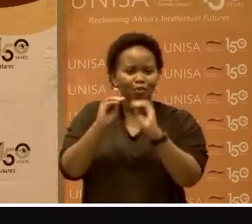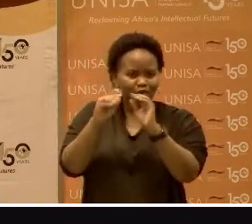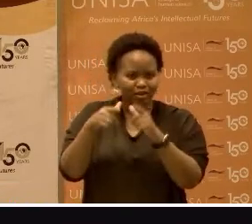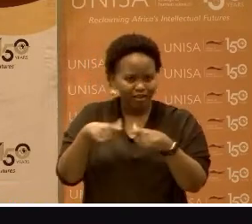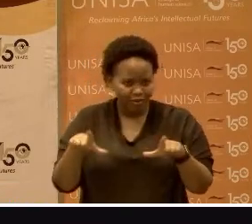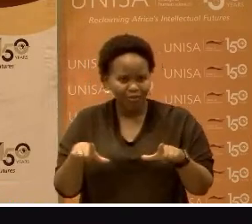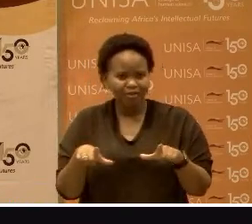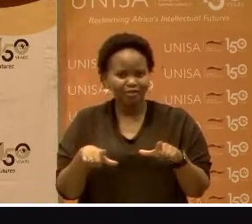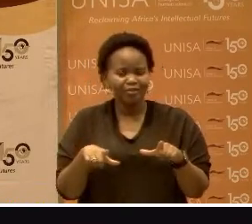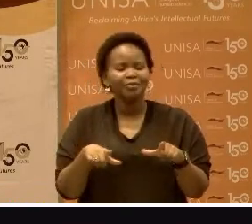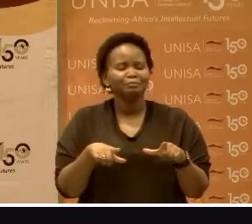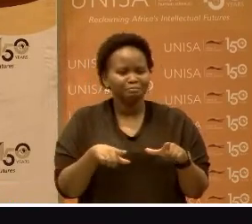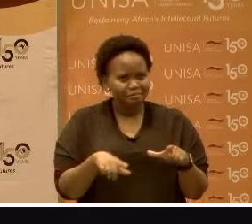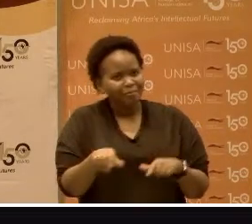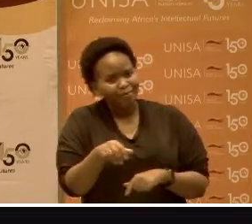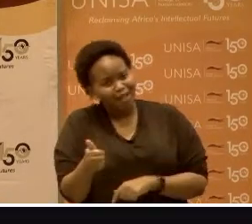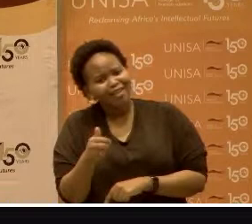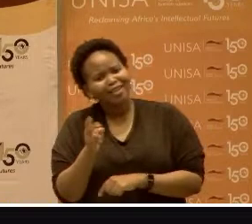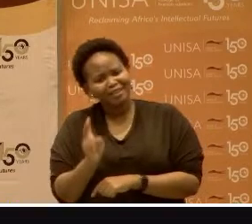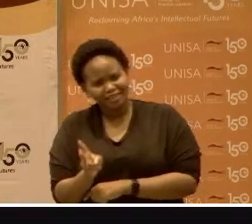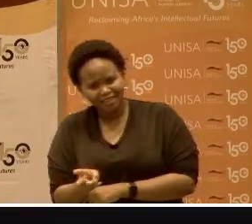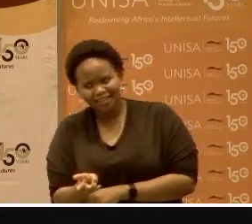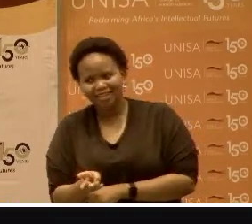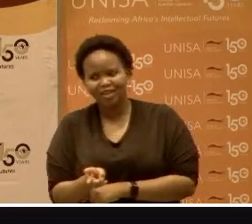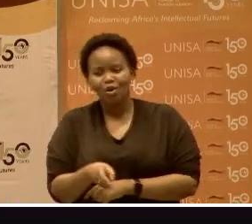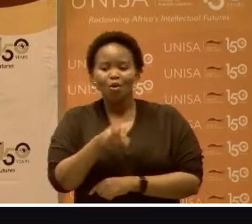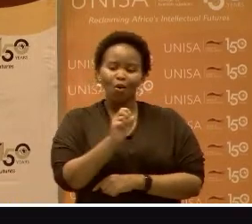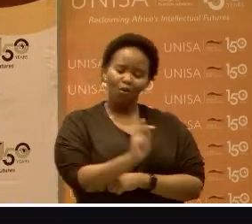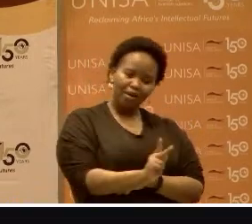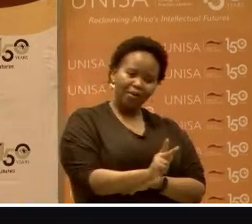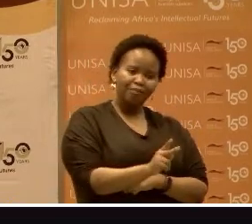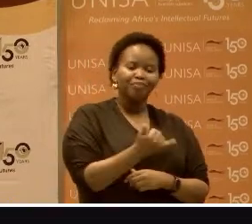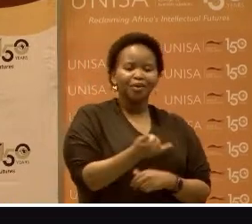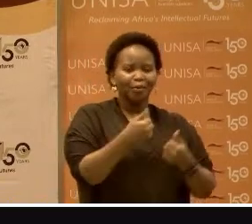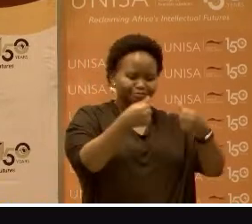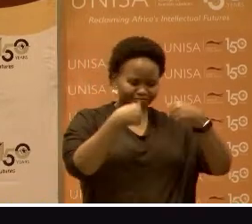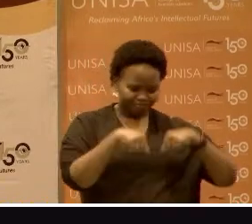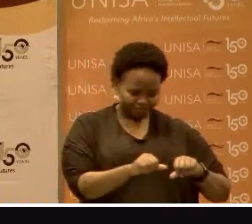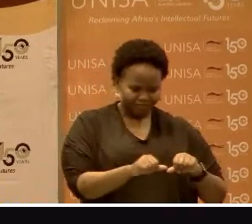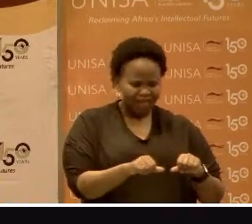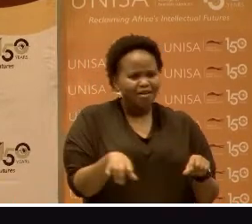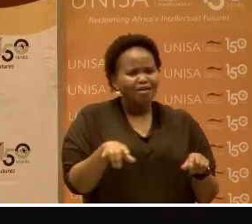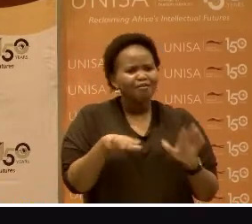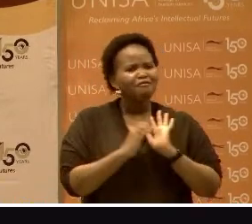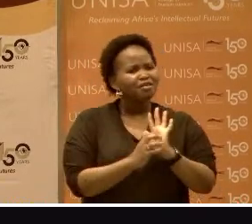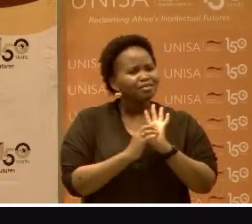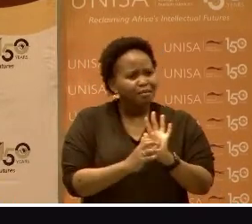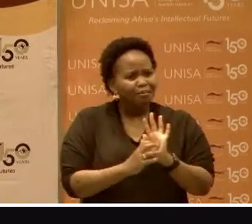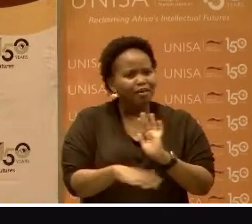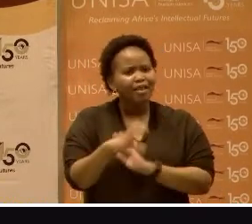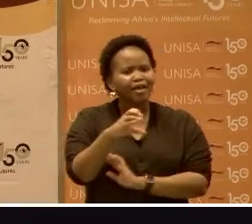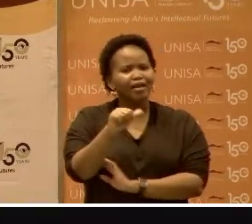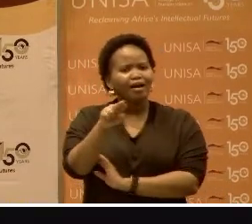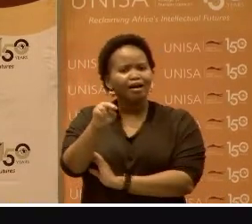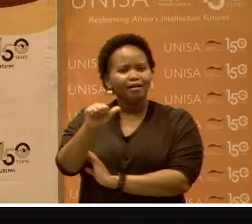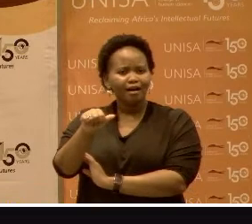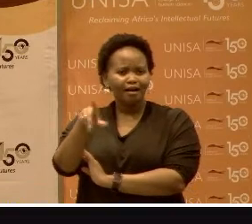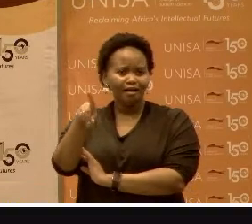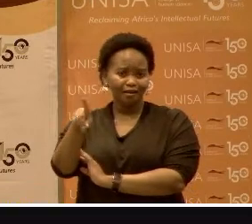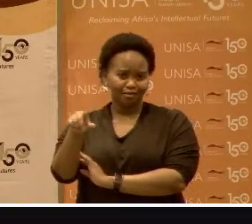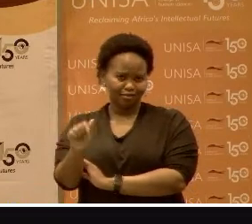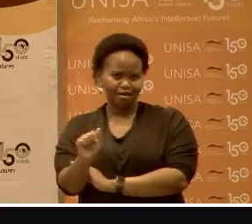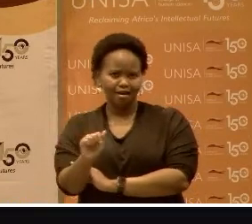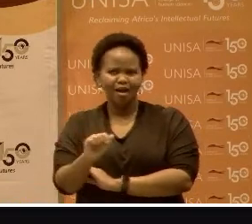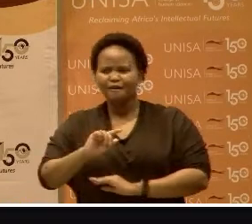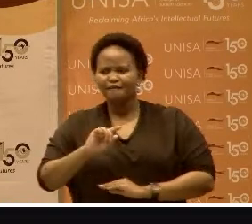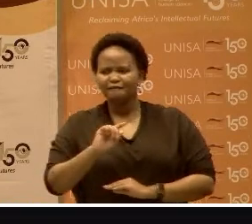That is another thing that we can use. Okay? The First People Cultural Council of Canada, for instance, for example, they created First